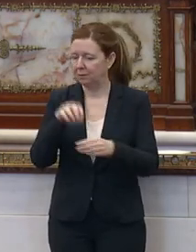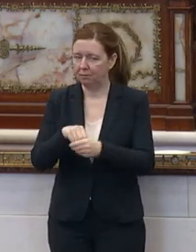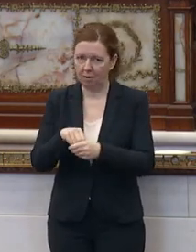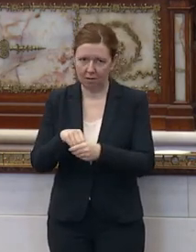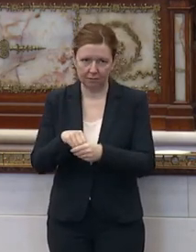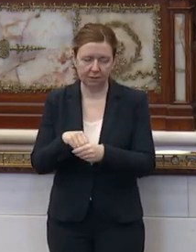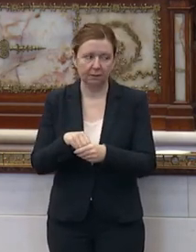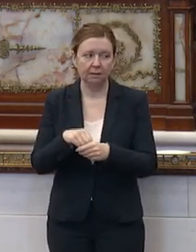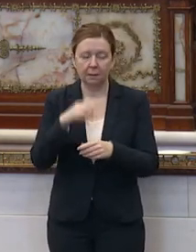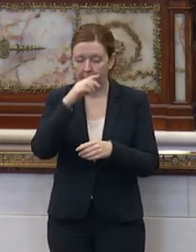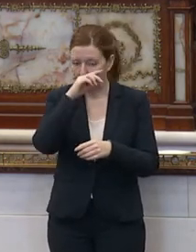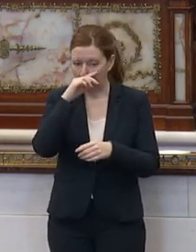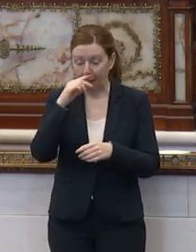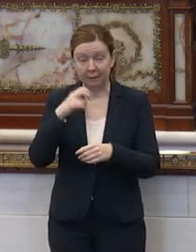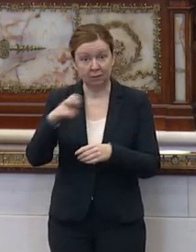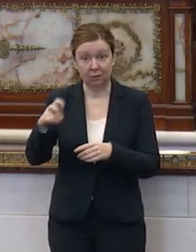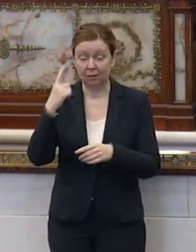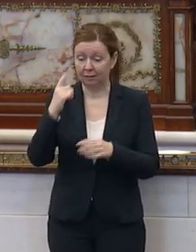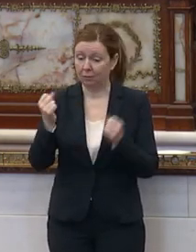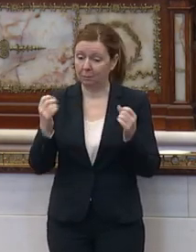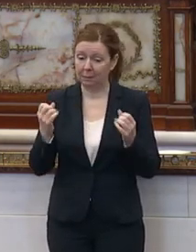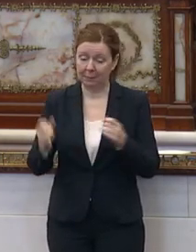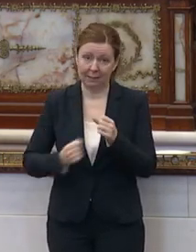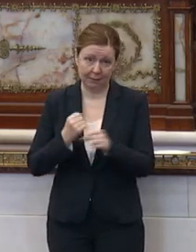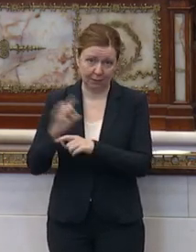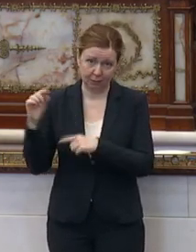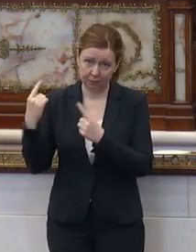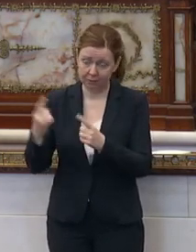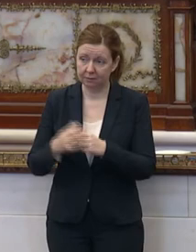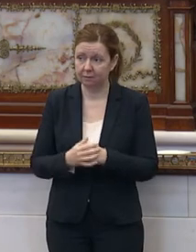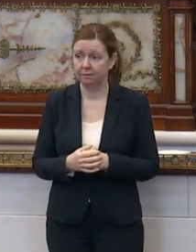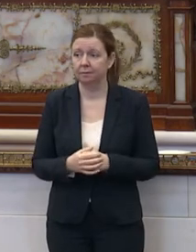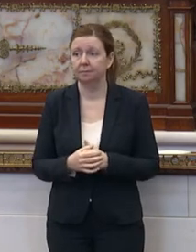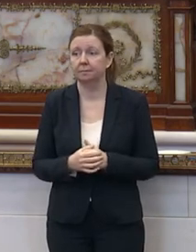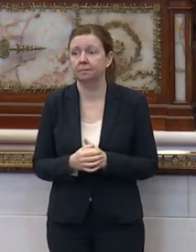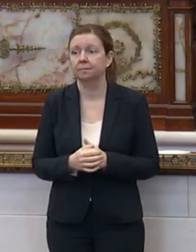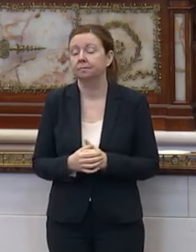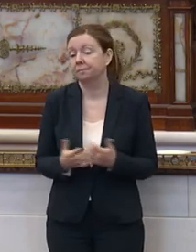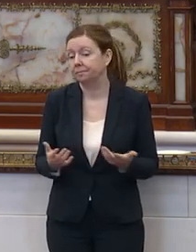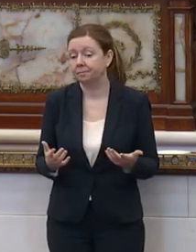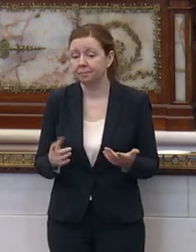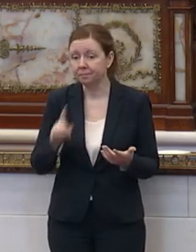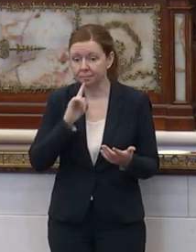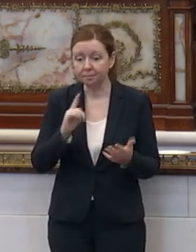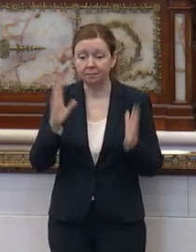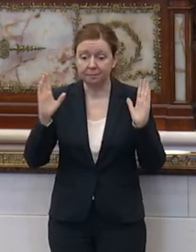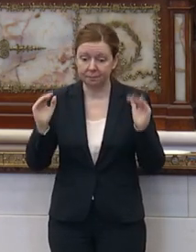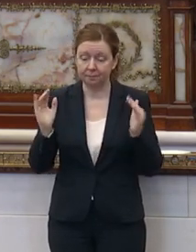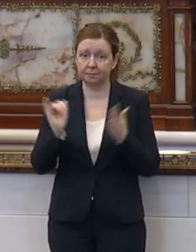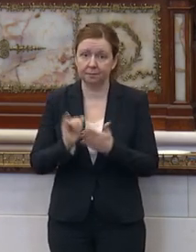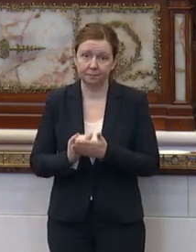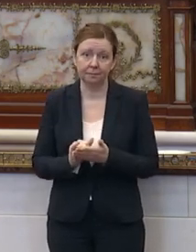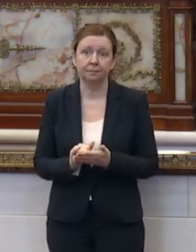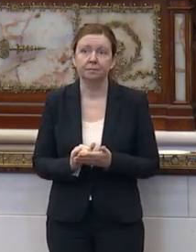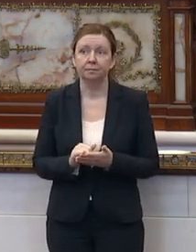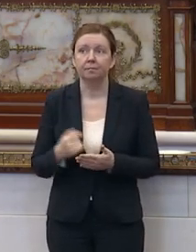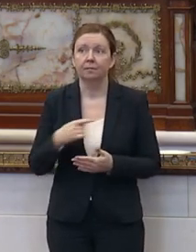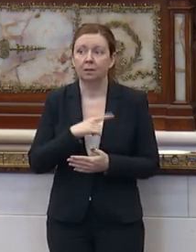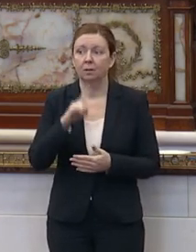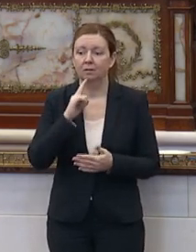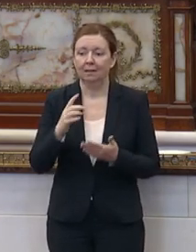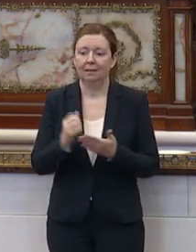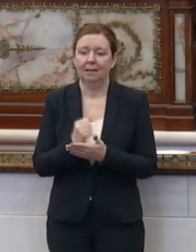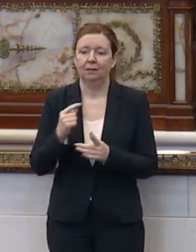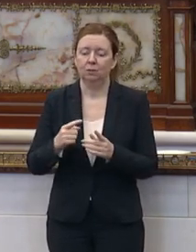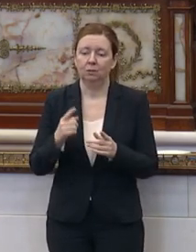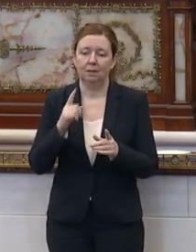involved in this journey for many, many years. And, you know, really hoping that we really get